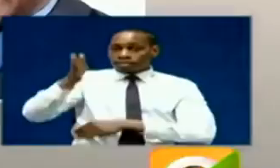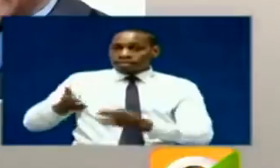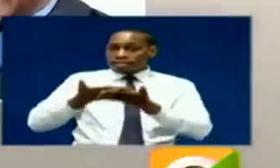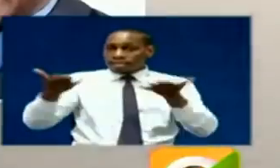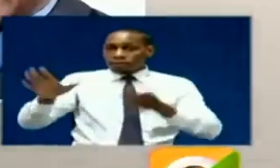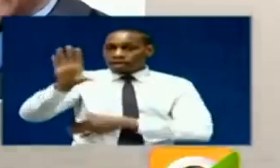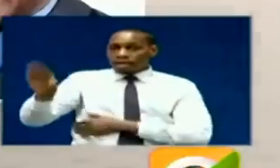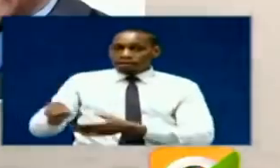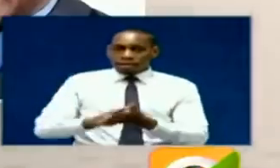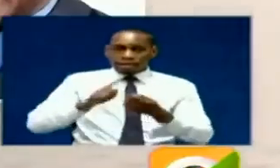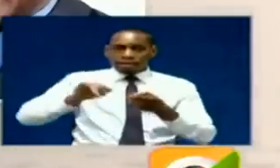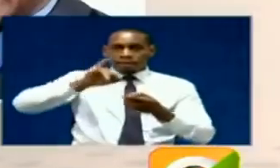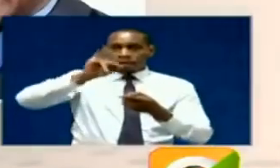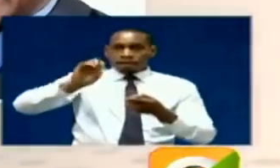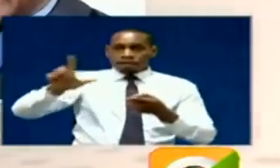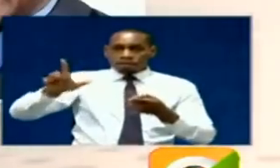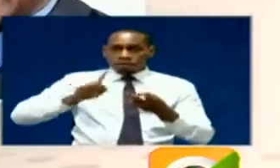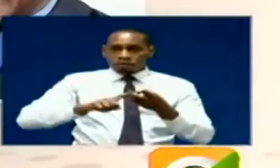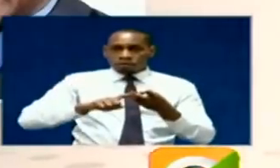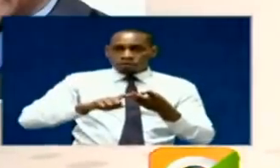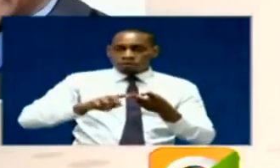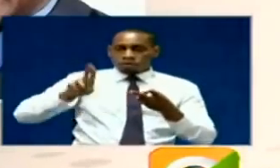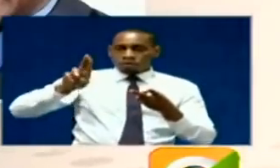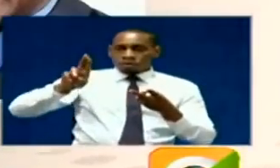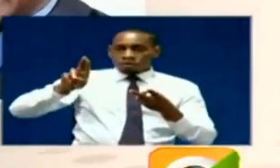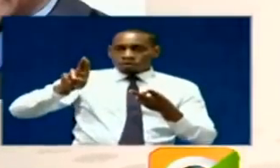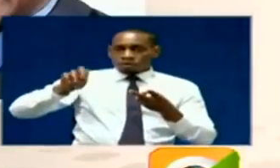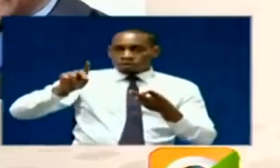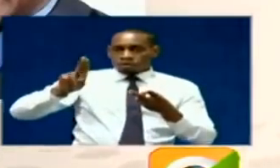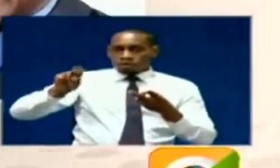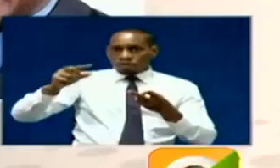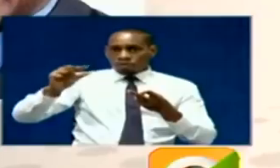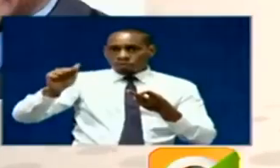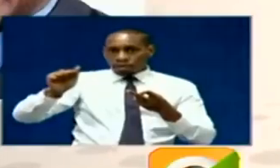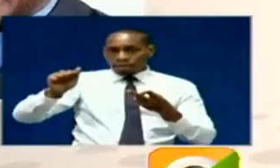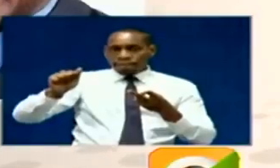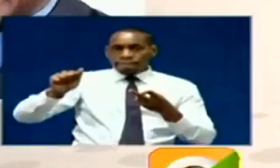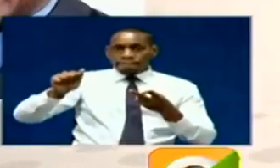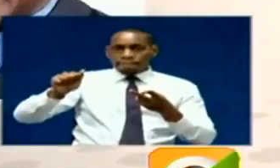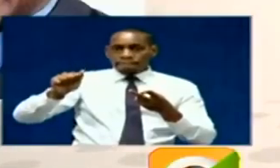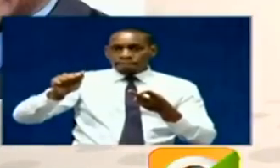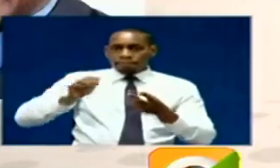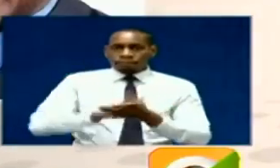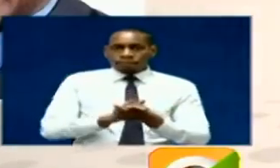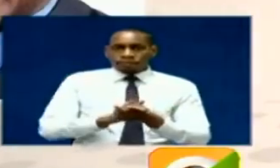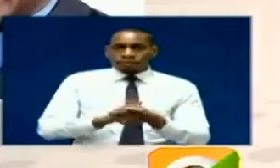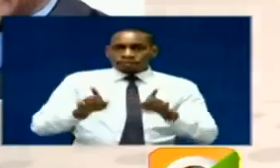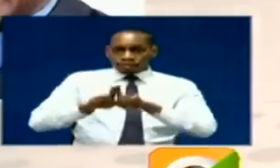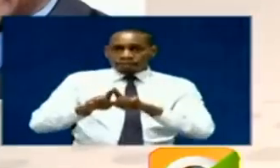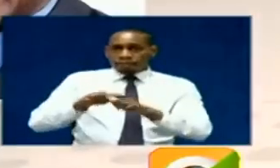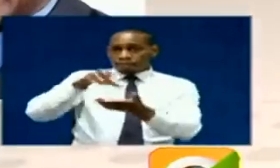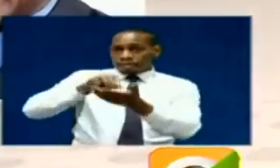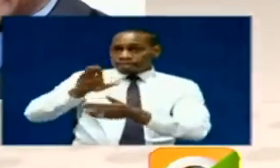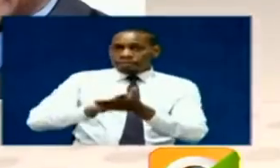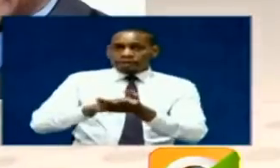Africa. Joel Ngugi, Justice Odunga, who is sometimes called Lord Denning, and Justice Chacha Mwita. But on this case,